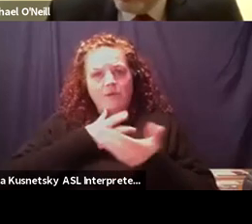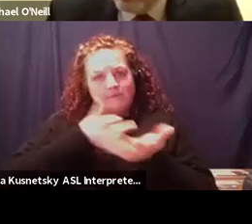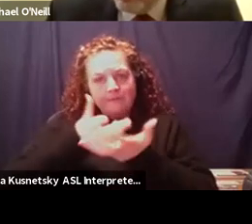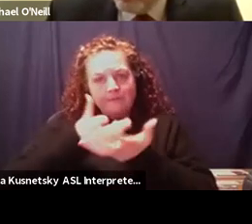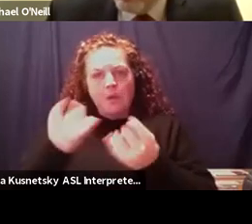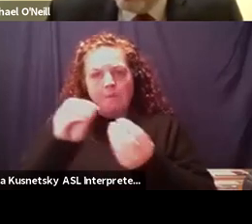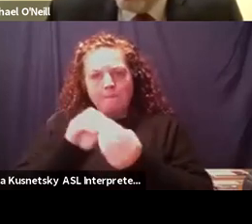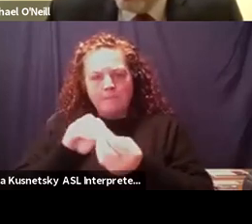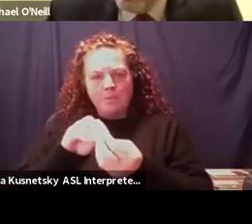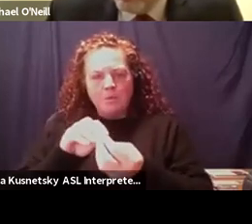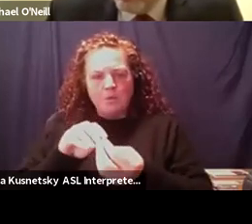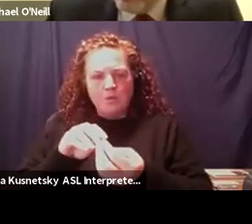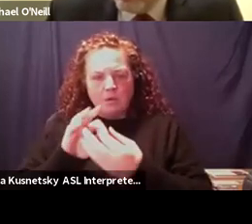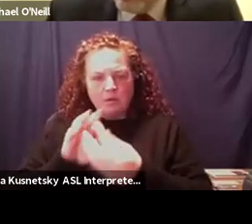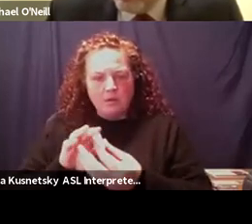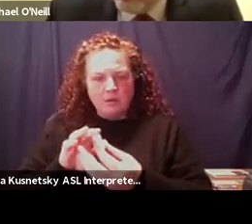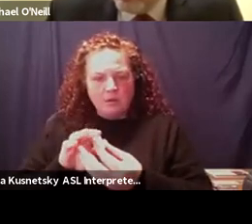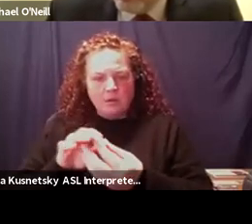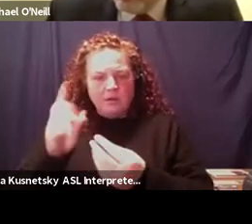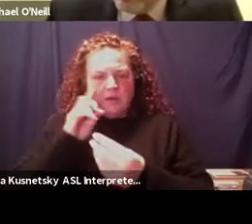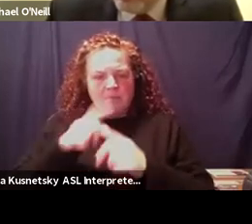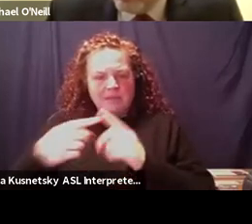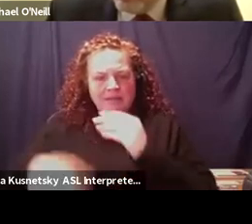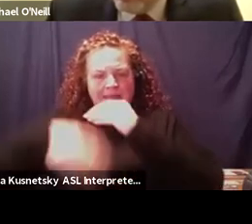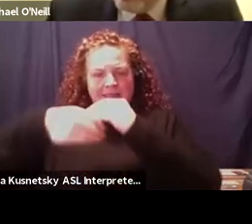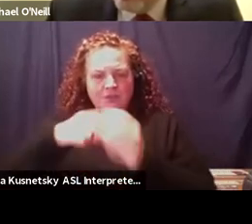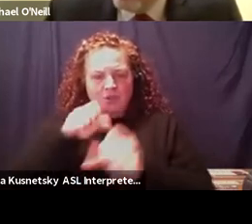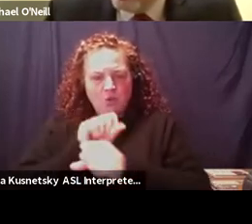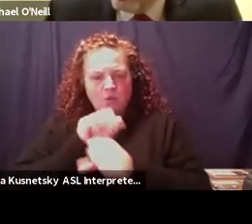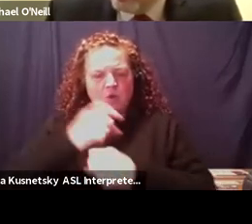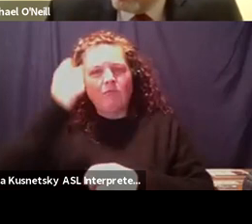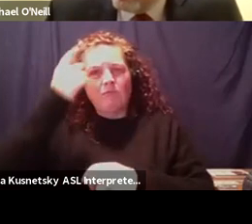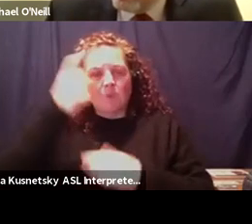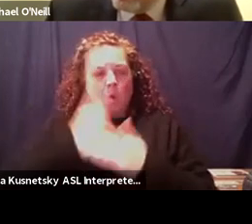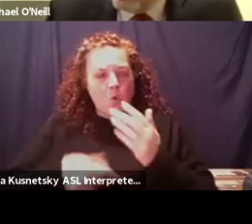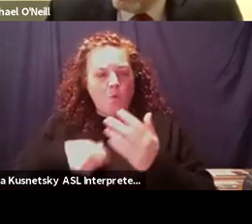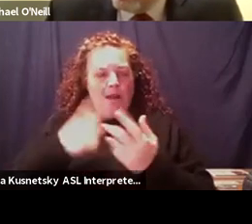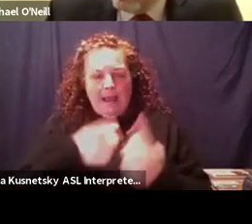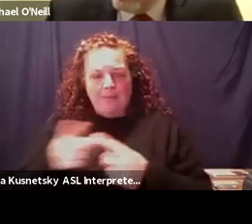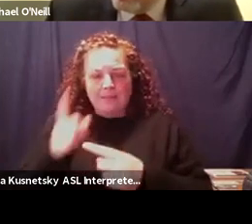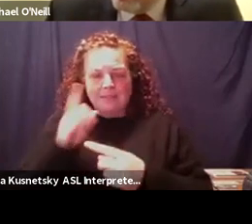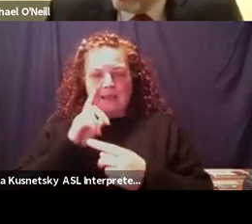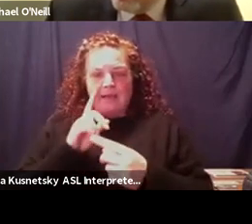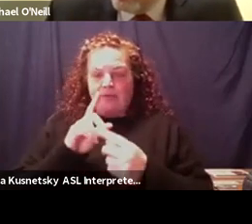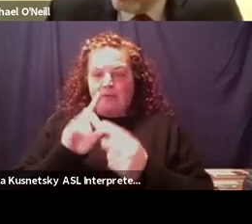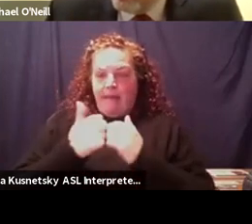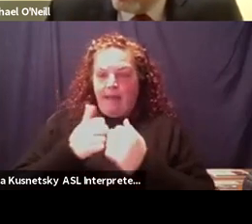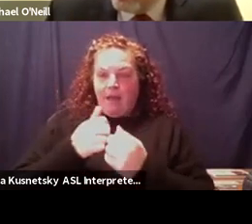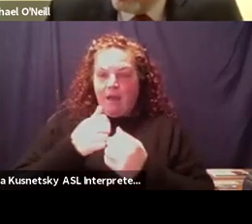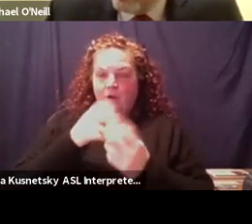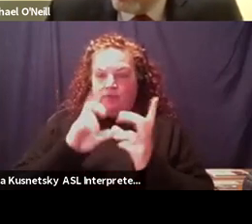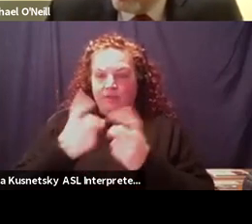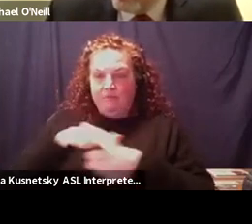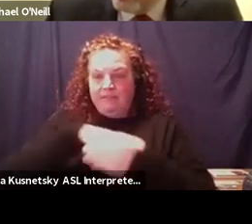district's work. We have firsthand experience in what changes the district makes and the rules are in place. I